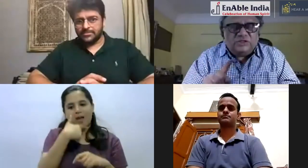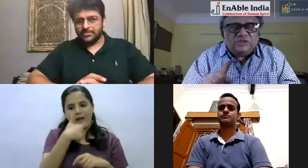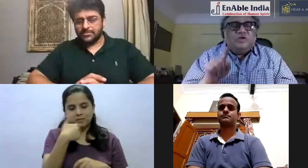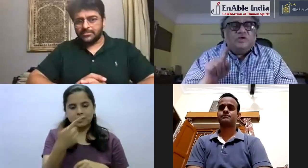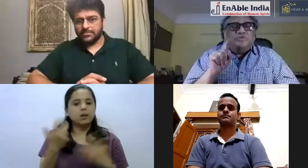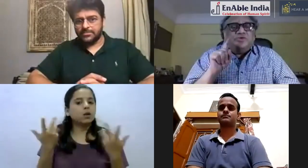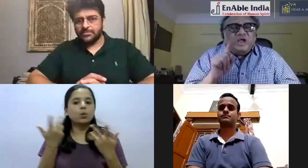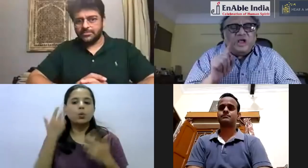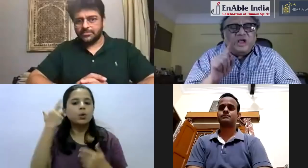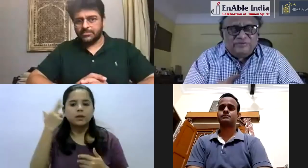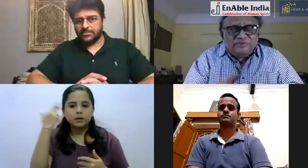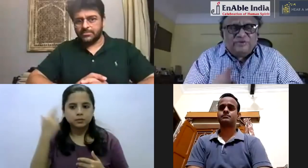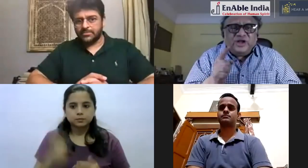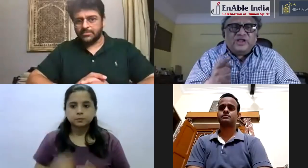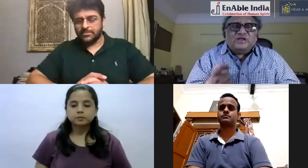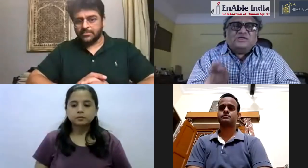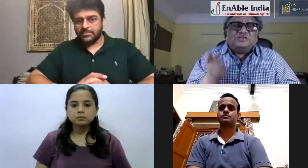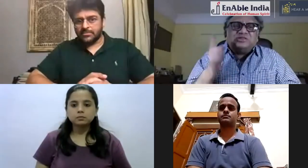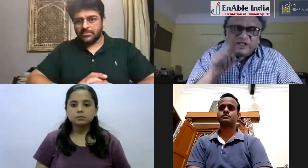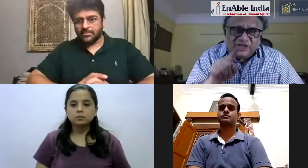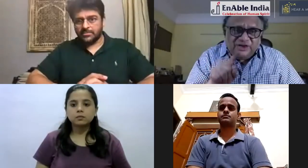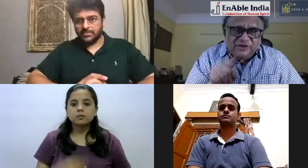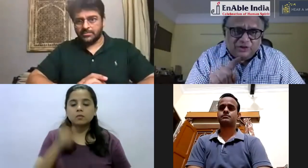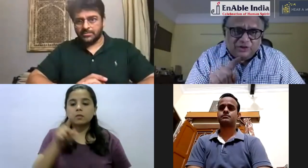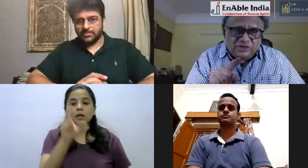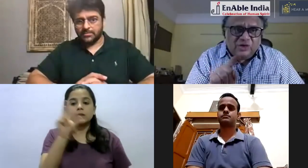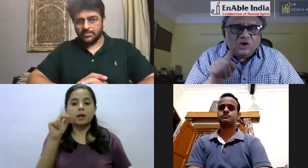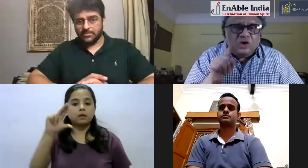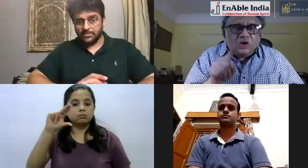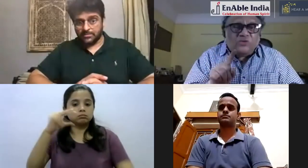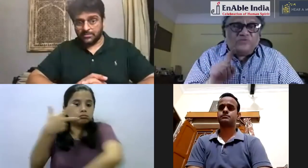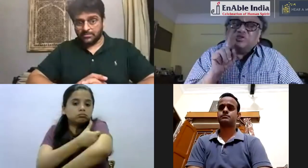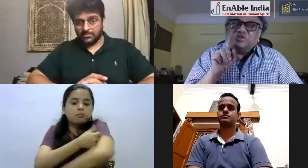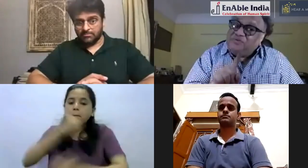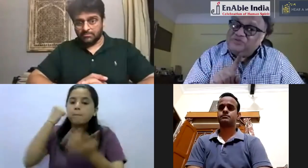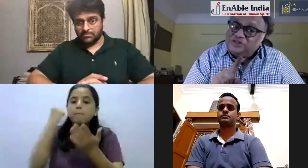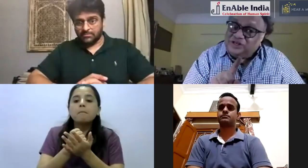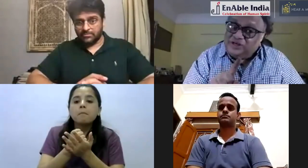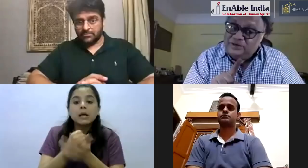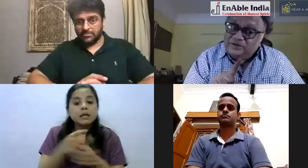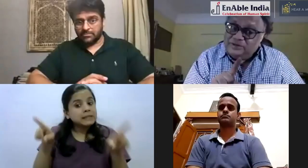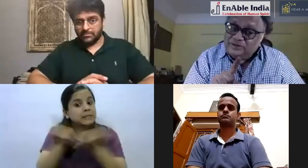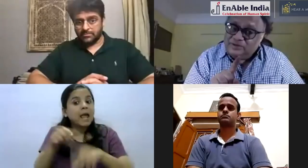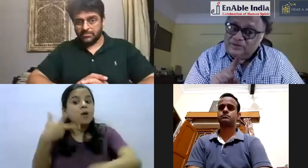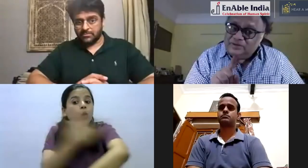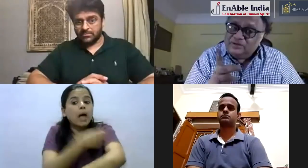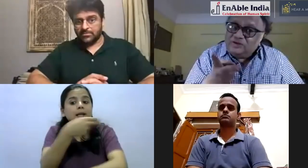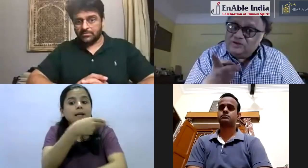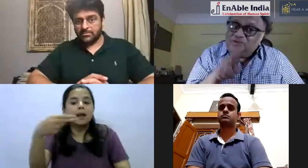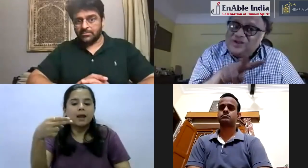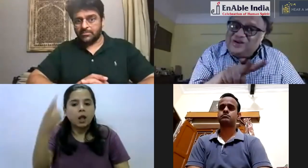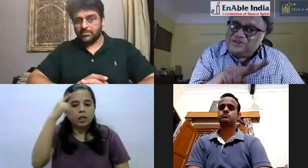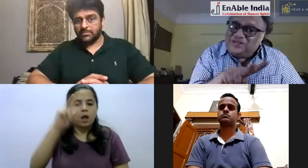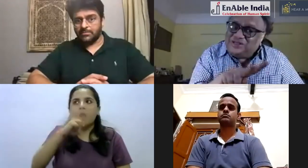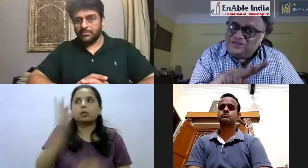because you have to take second dose of same vaccine.